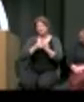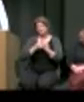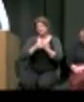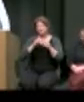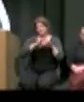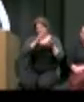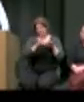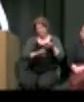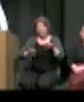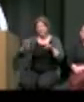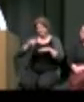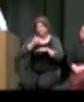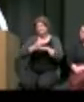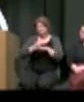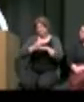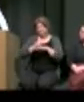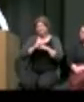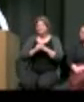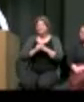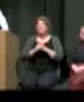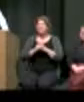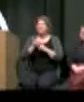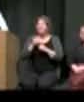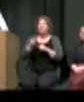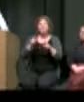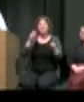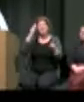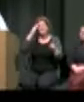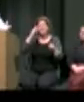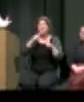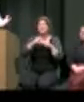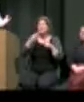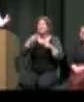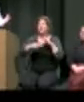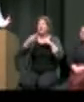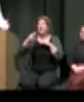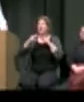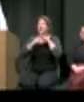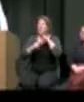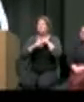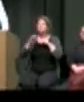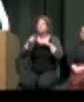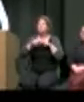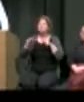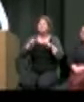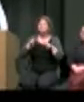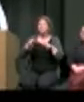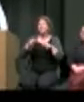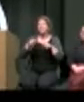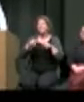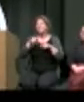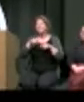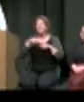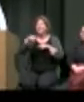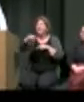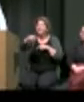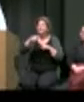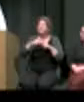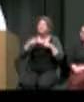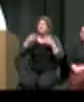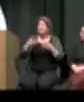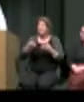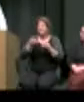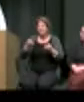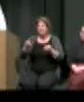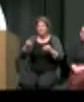this pipeline installed. So anyone who's familiar with High Bridge Trail, it's just a walking trail, hiking trail. So getting any heavy